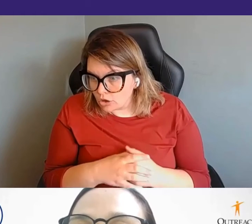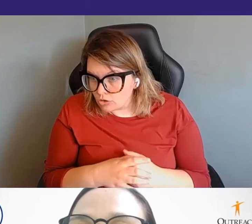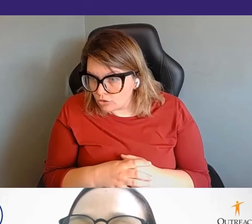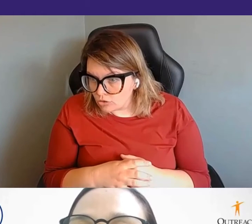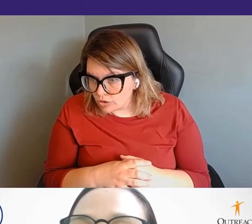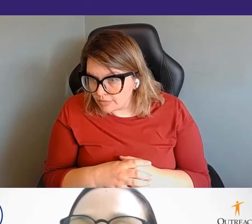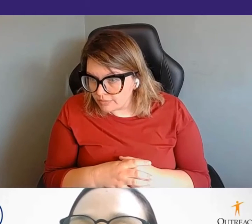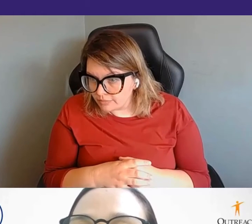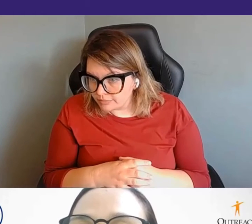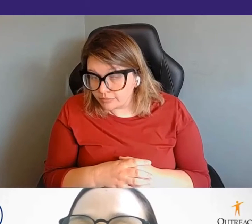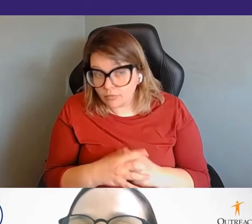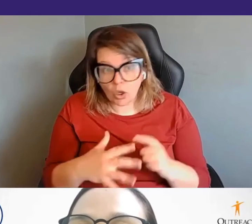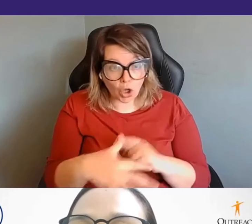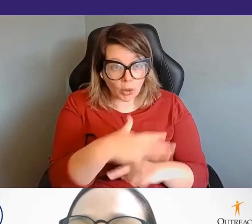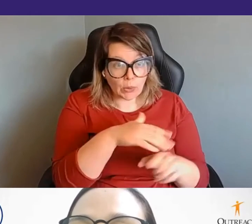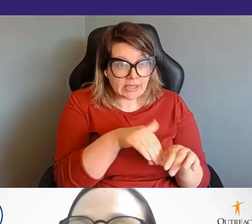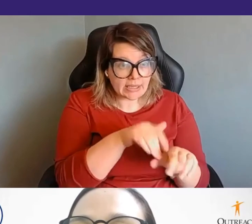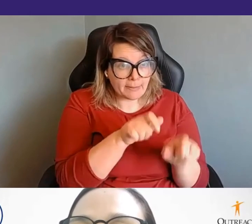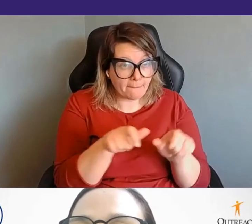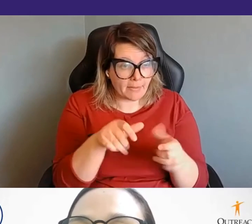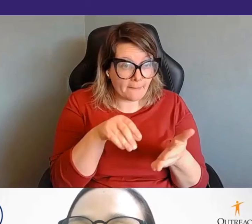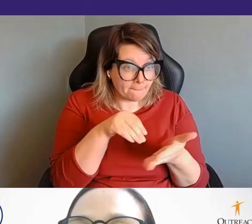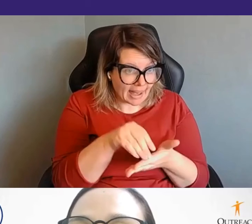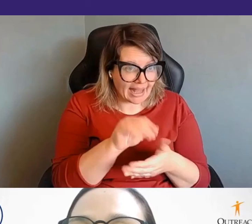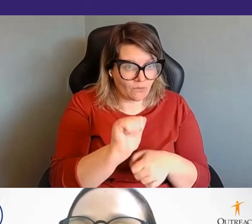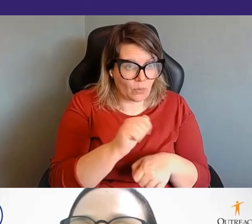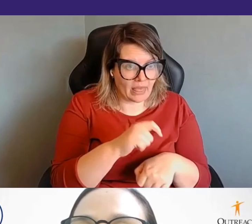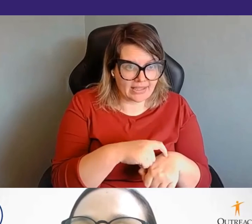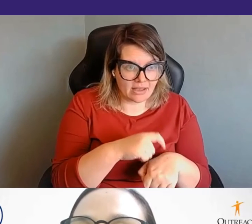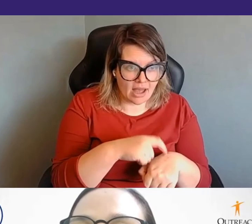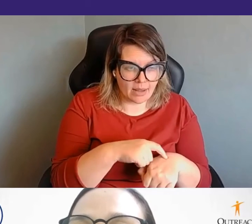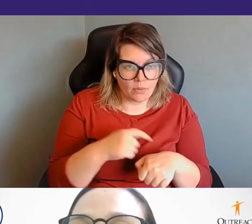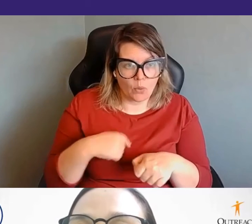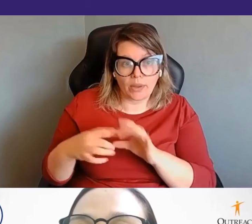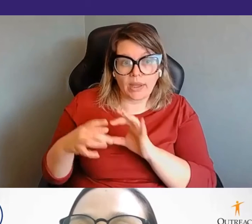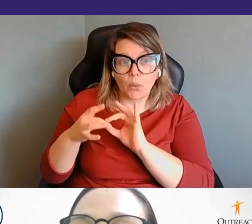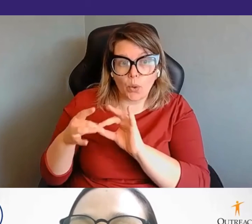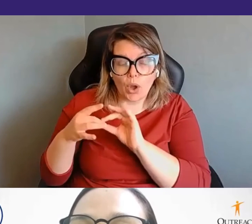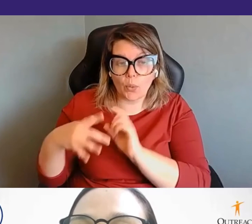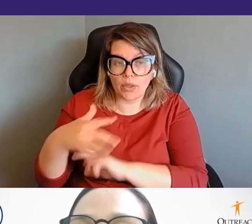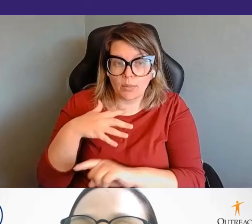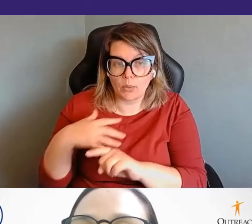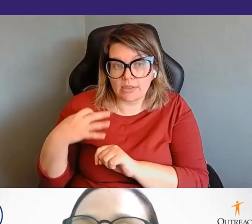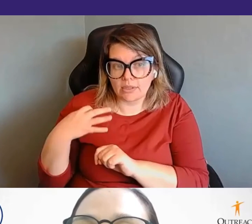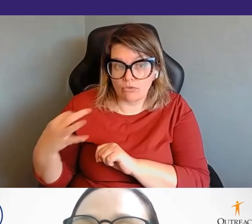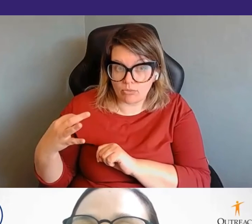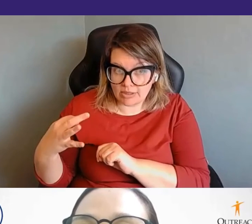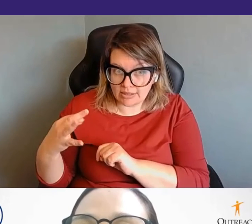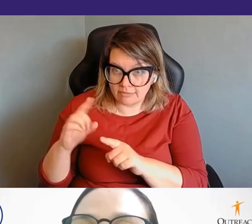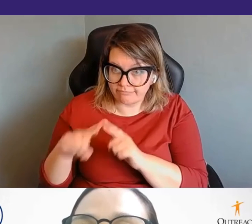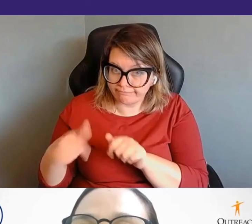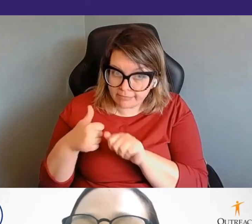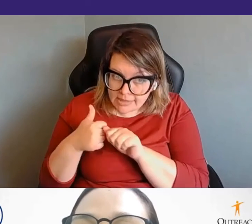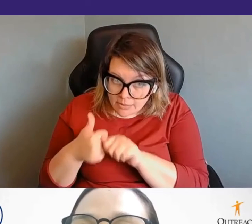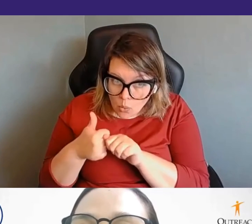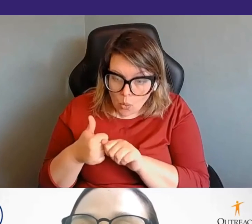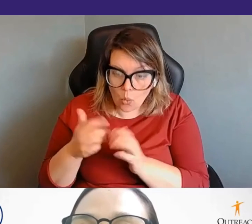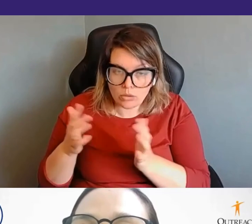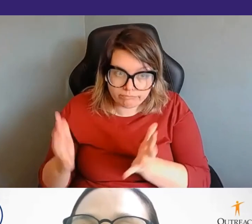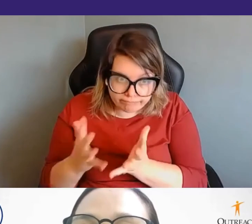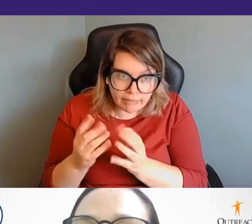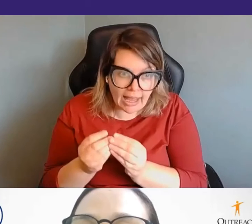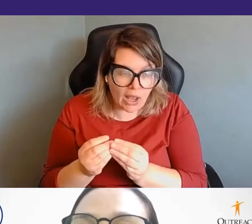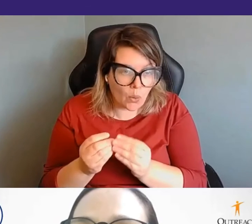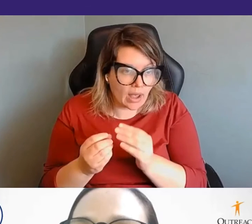Are the community members paid for their time? We've been working with community representatives to support and develop our